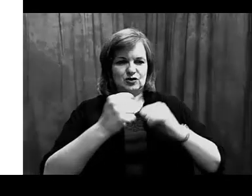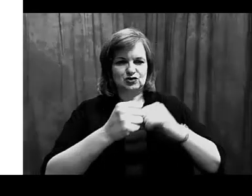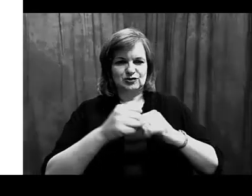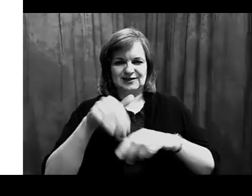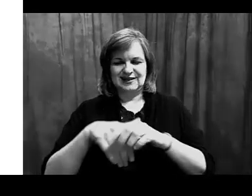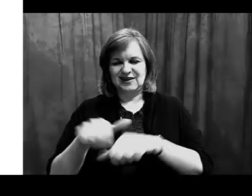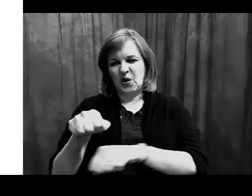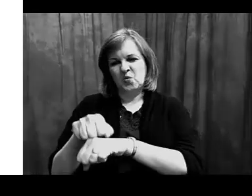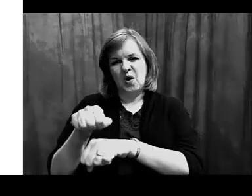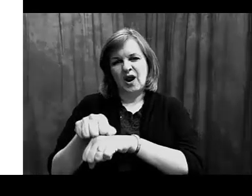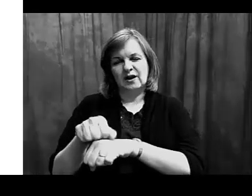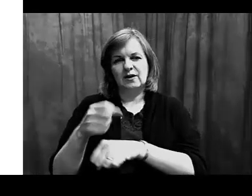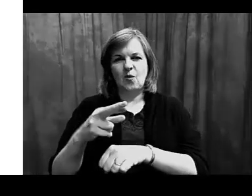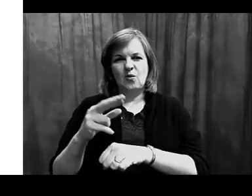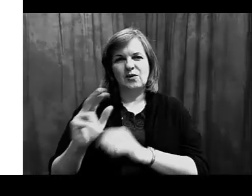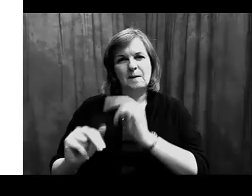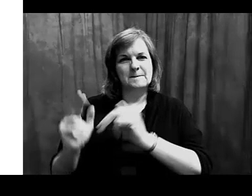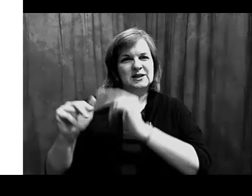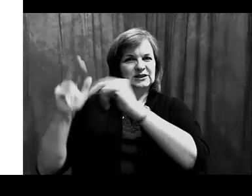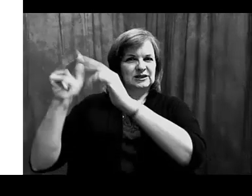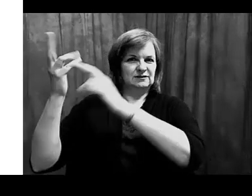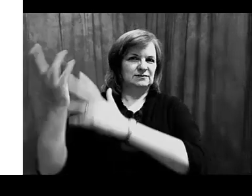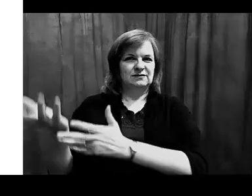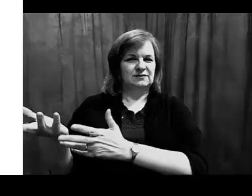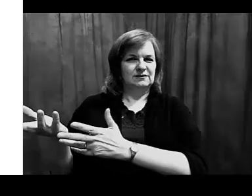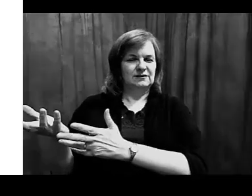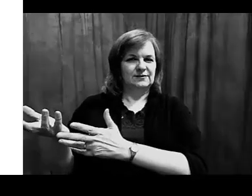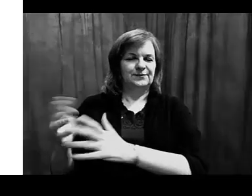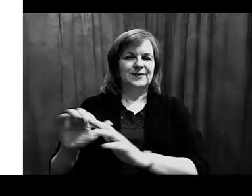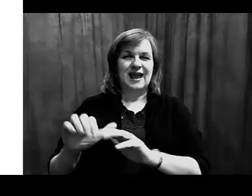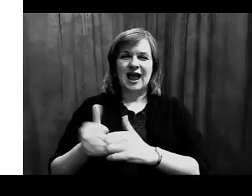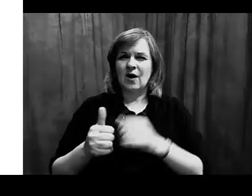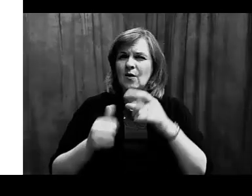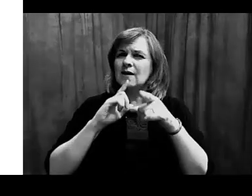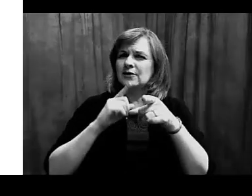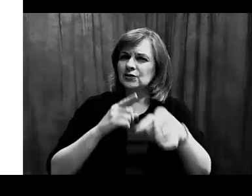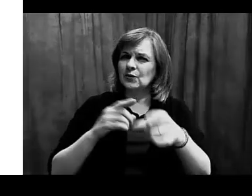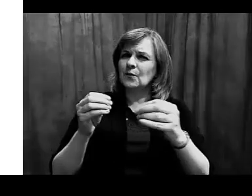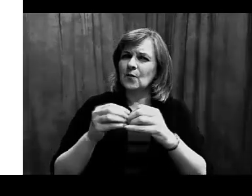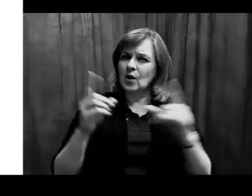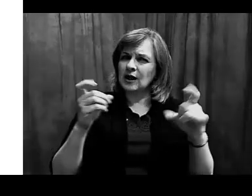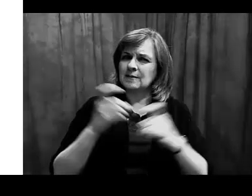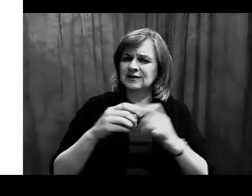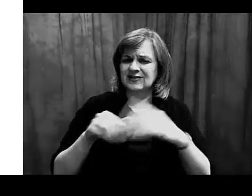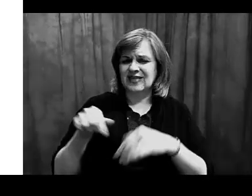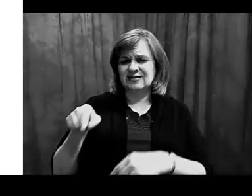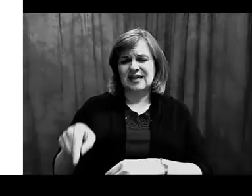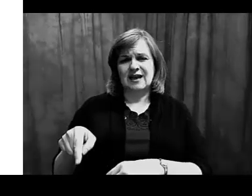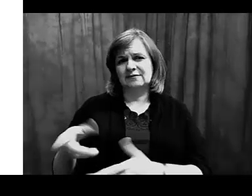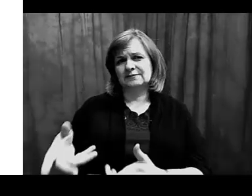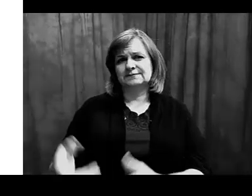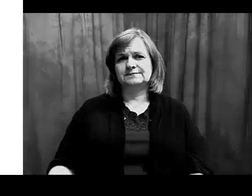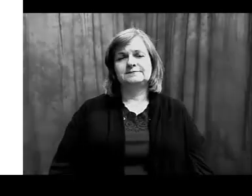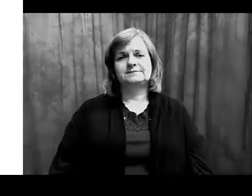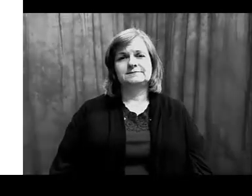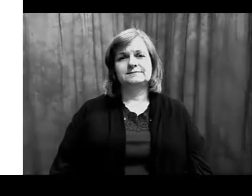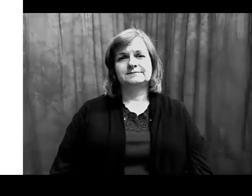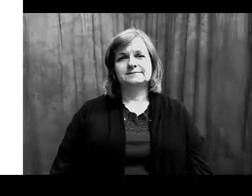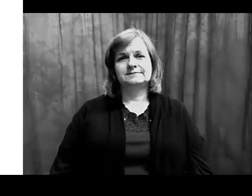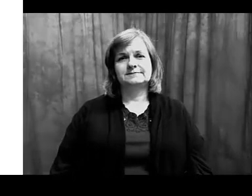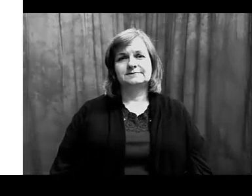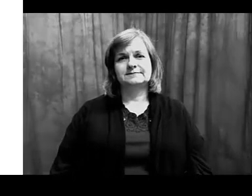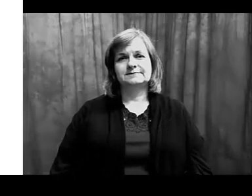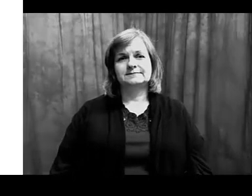rock or a building, right? Okay, so how are you more complex than that?